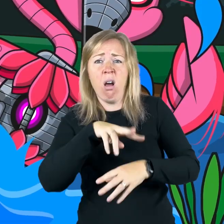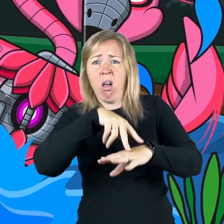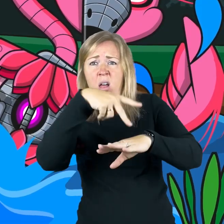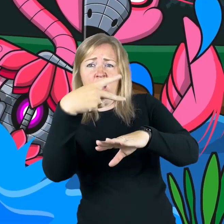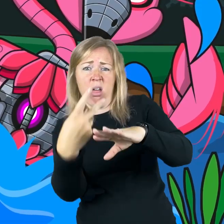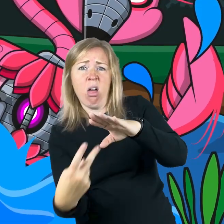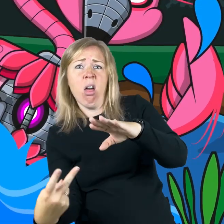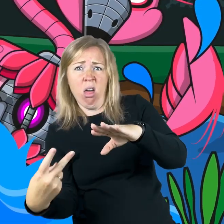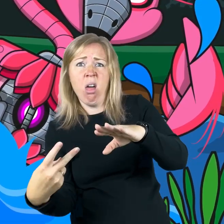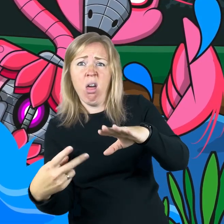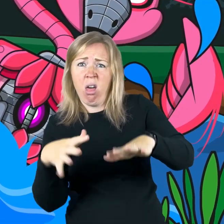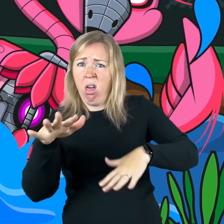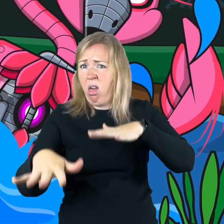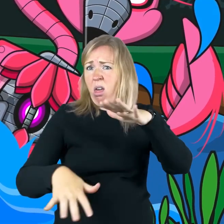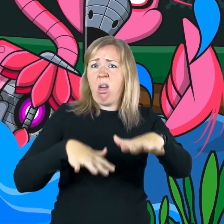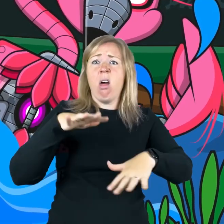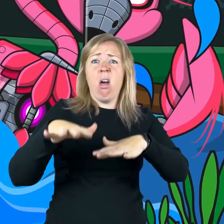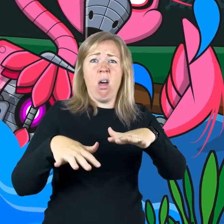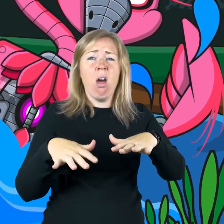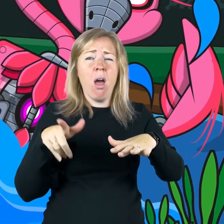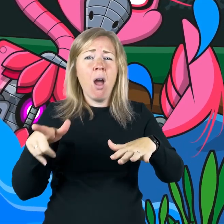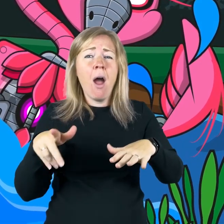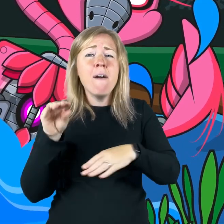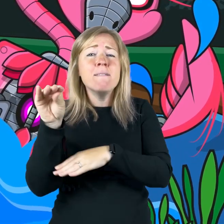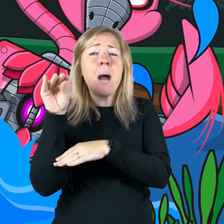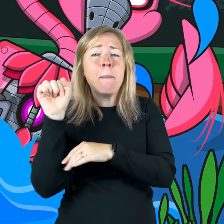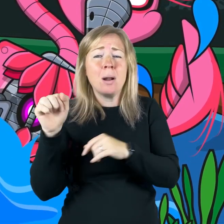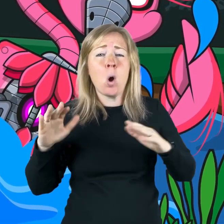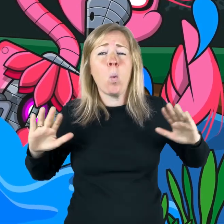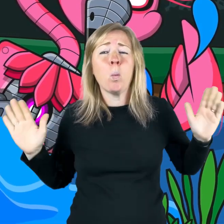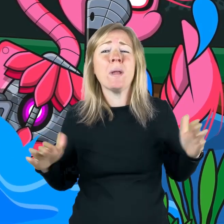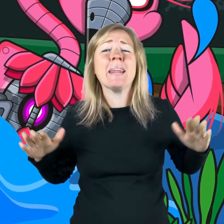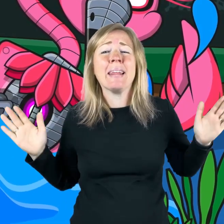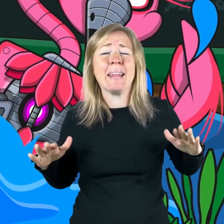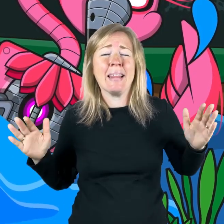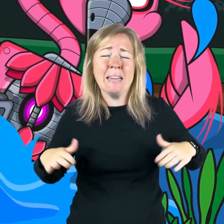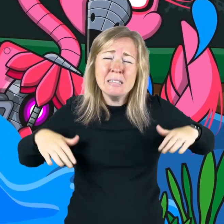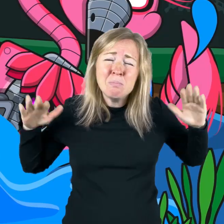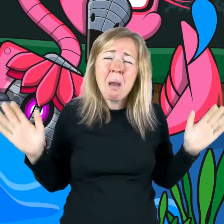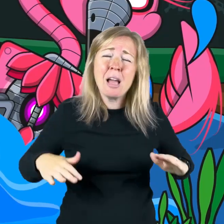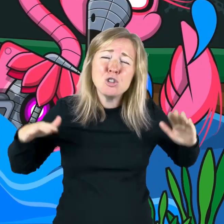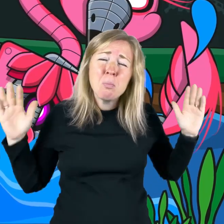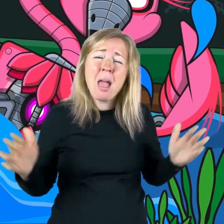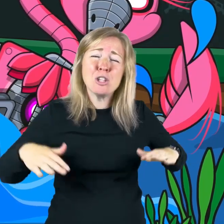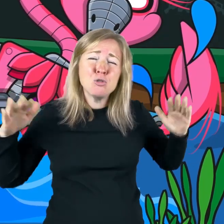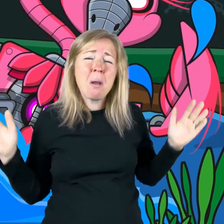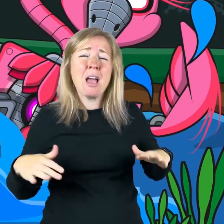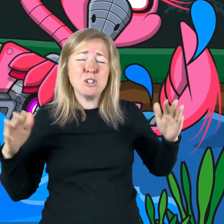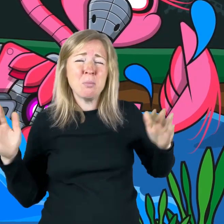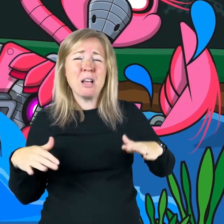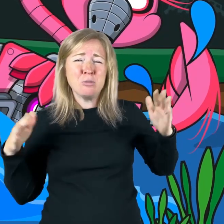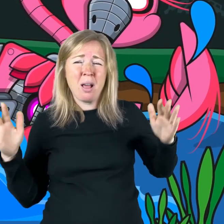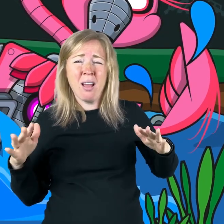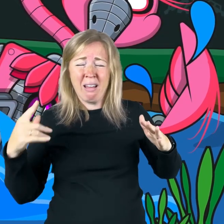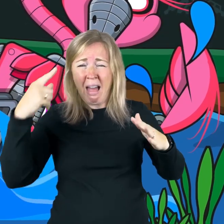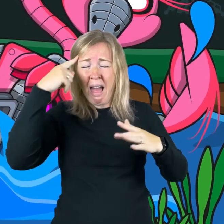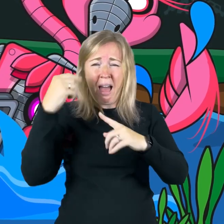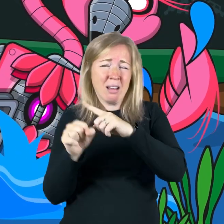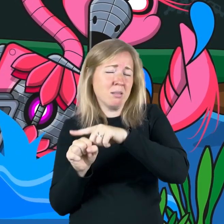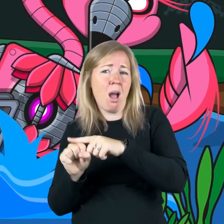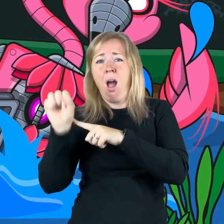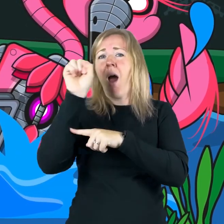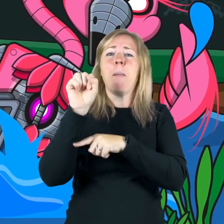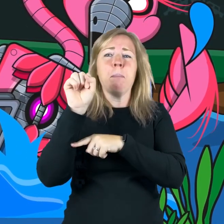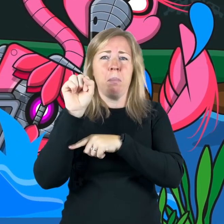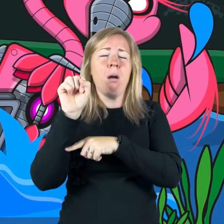was almost fully submerged below the water. Flamingo's wings splashed around until her